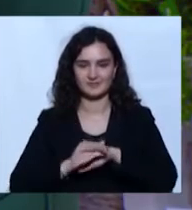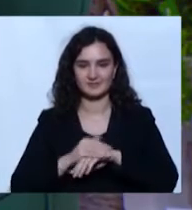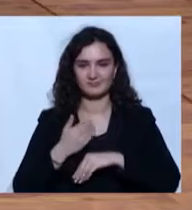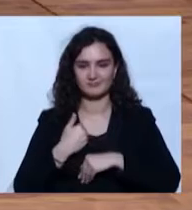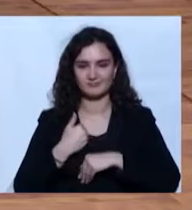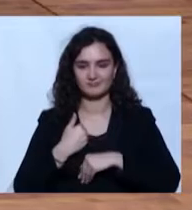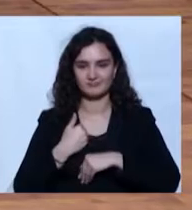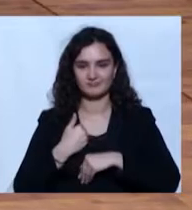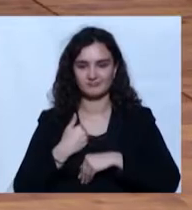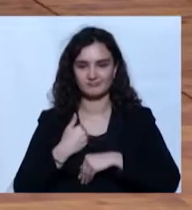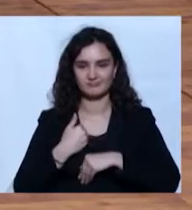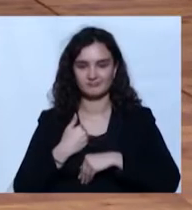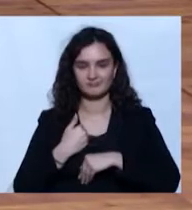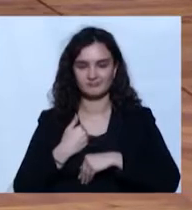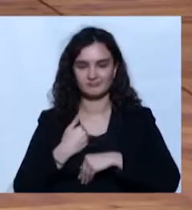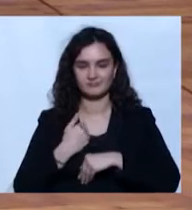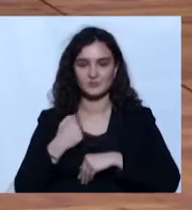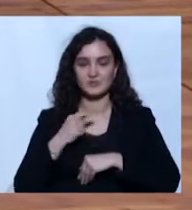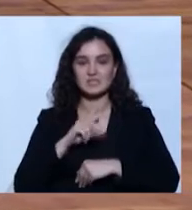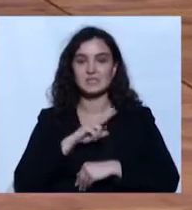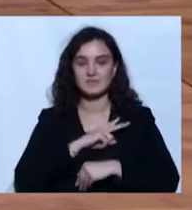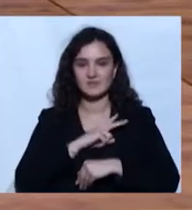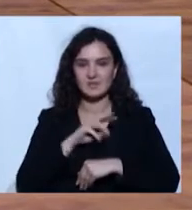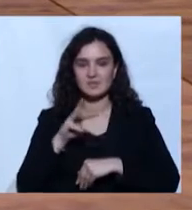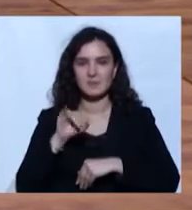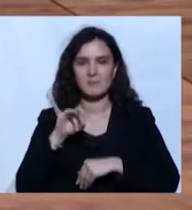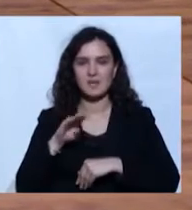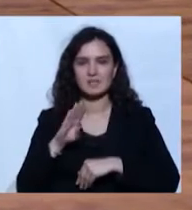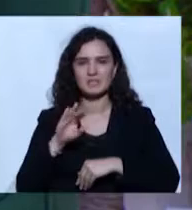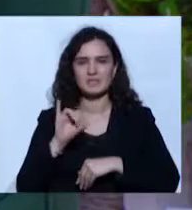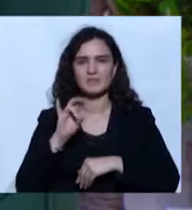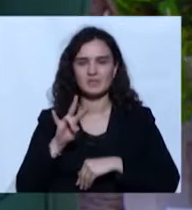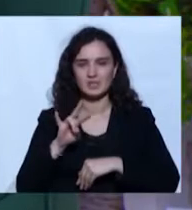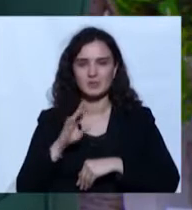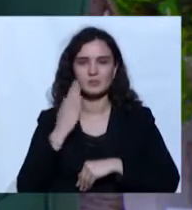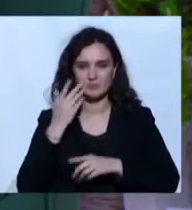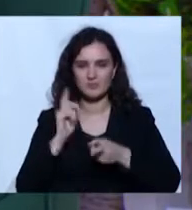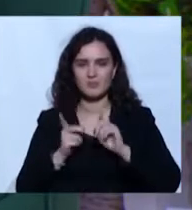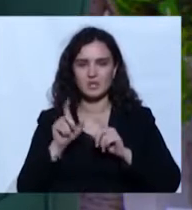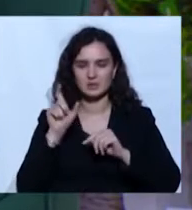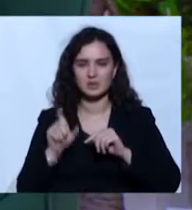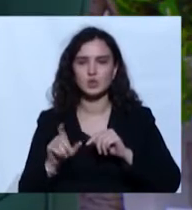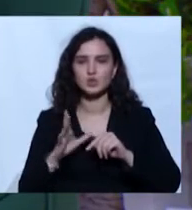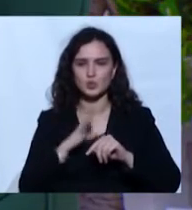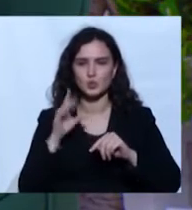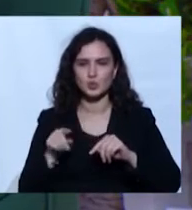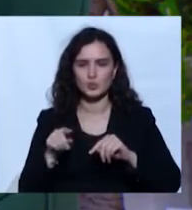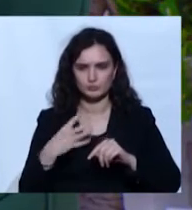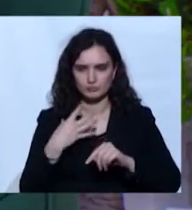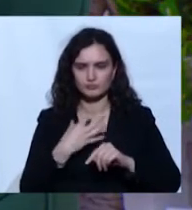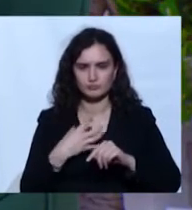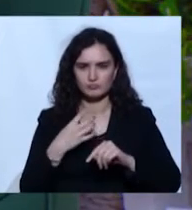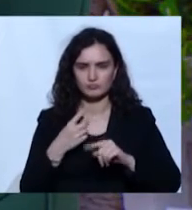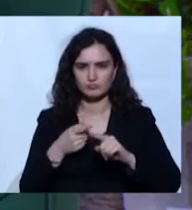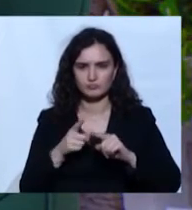that fact. And what we love also is that Mark Twain was really heavily